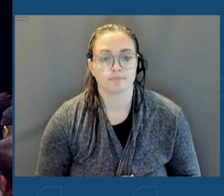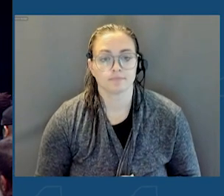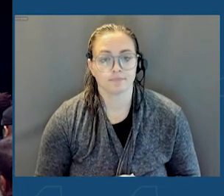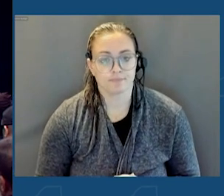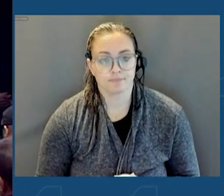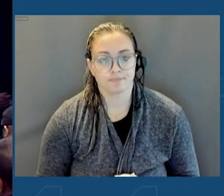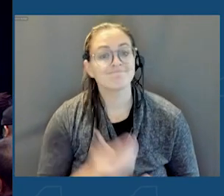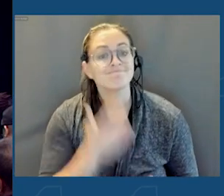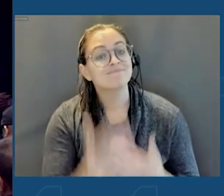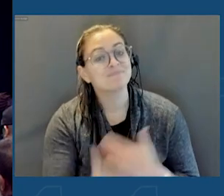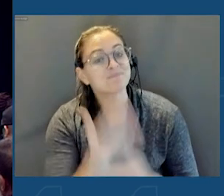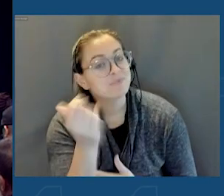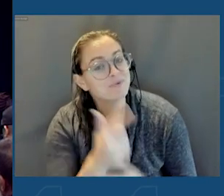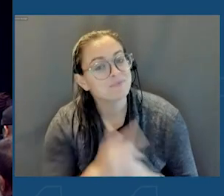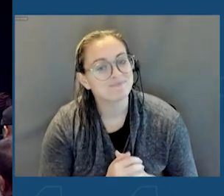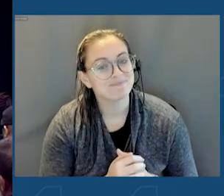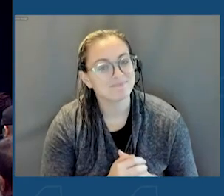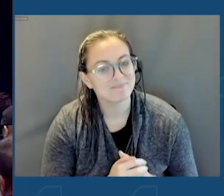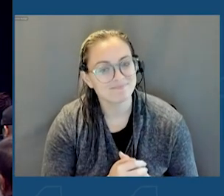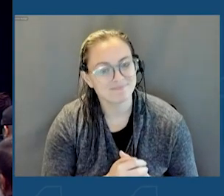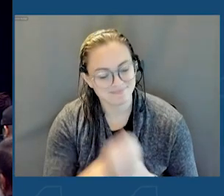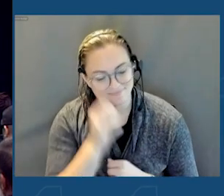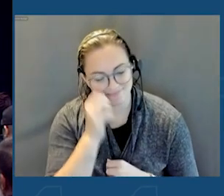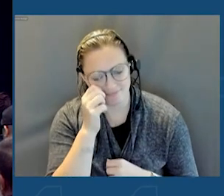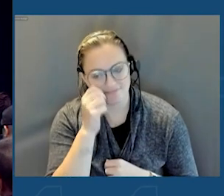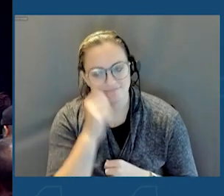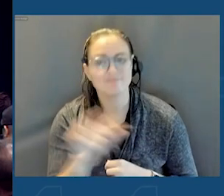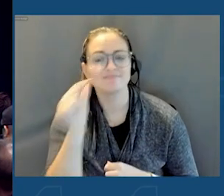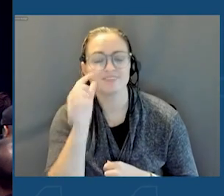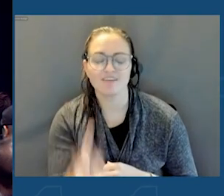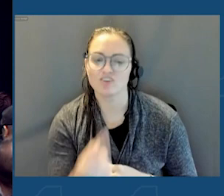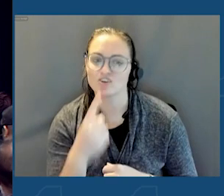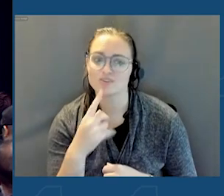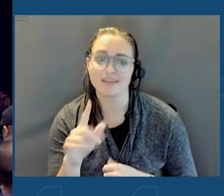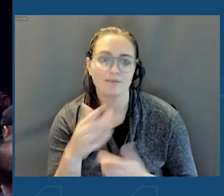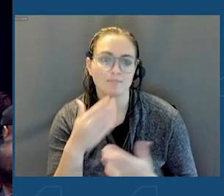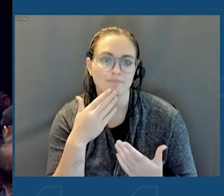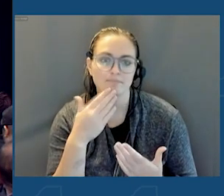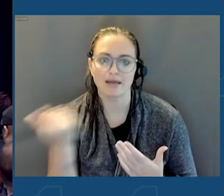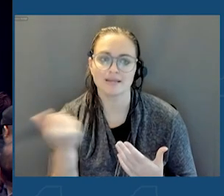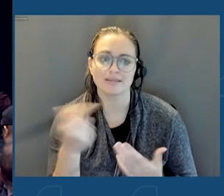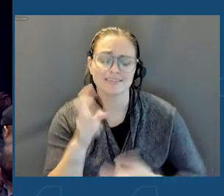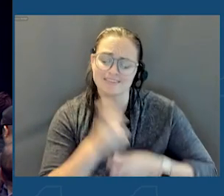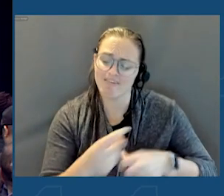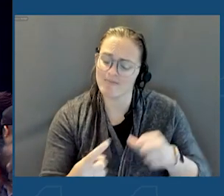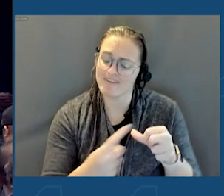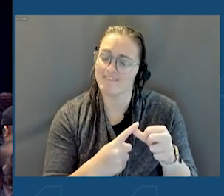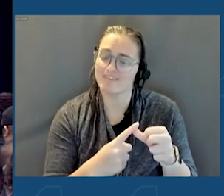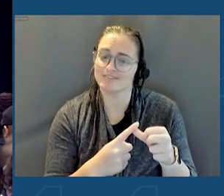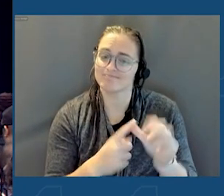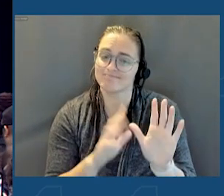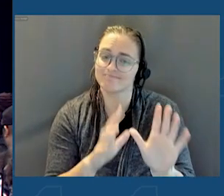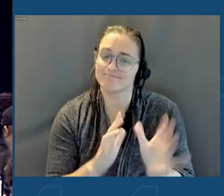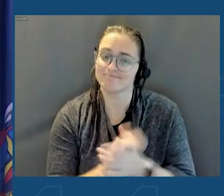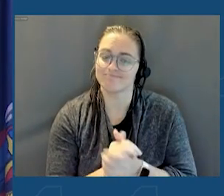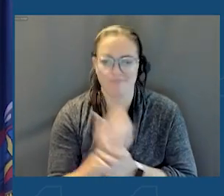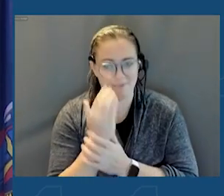Good morning, everybody. Governor, you said it best. It is difficult being the first, but you know all about